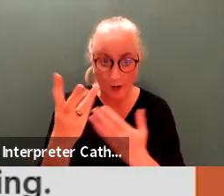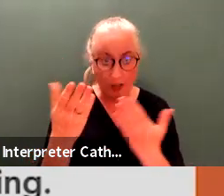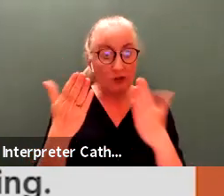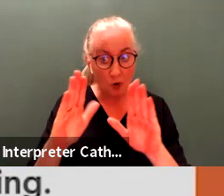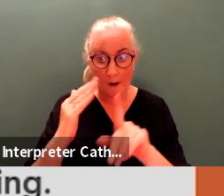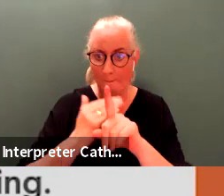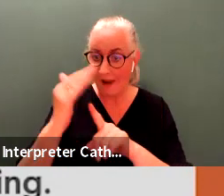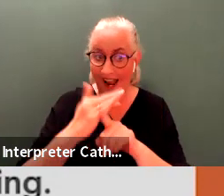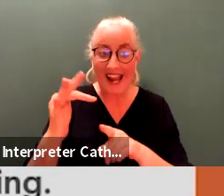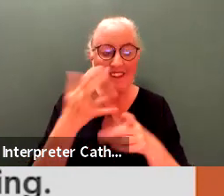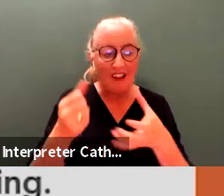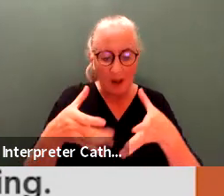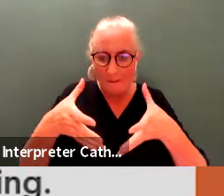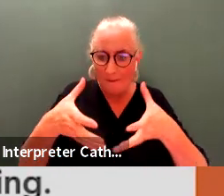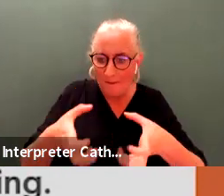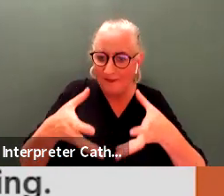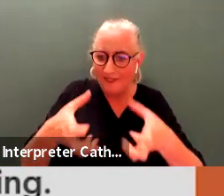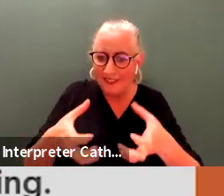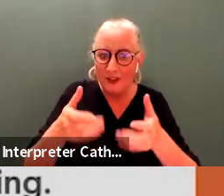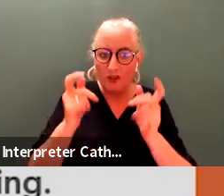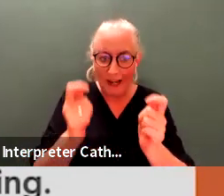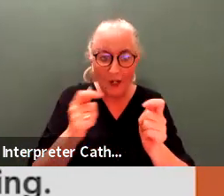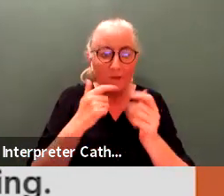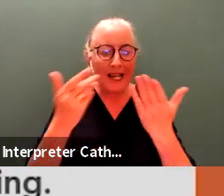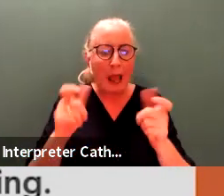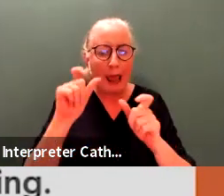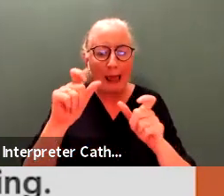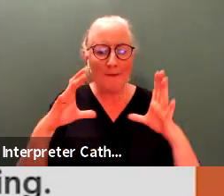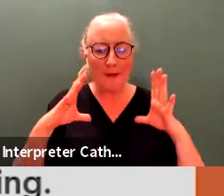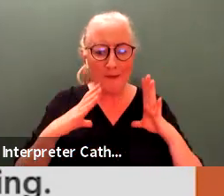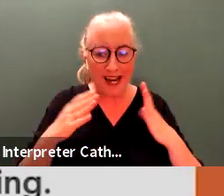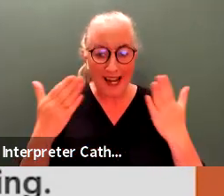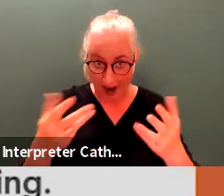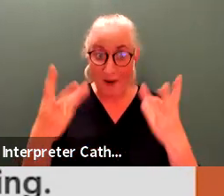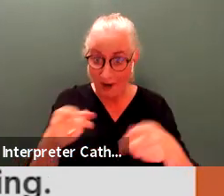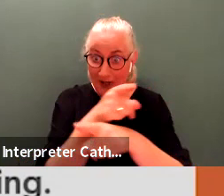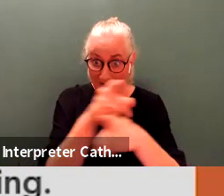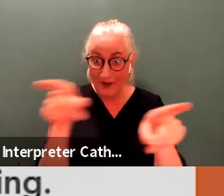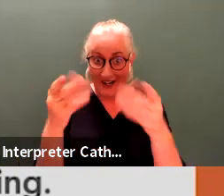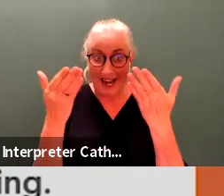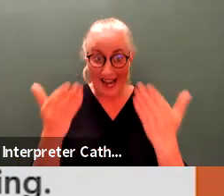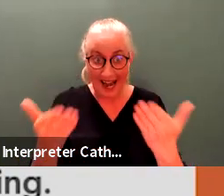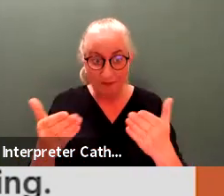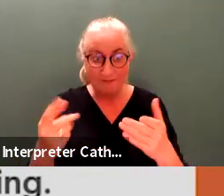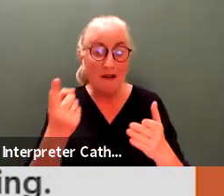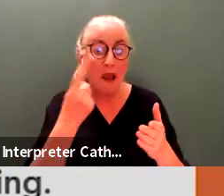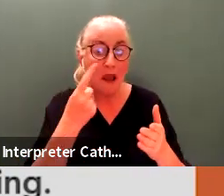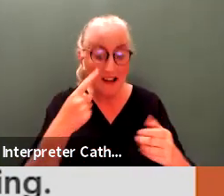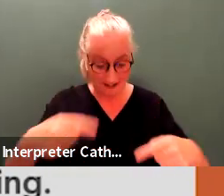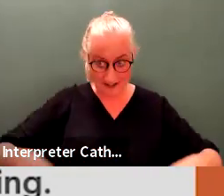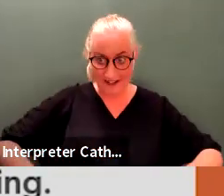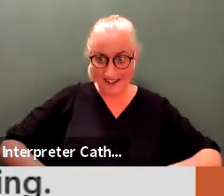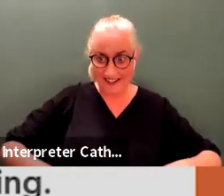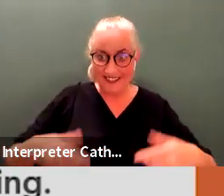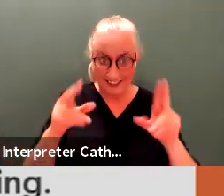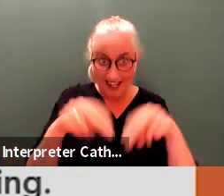pelvic floor muscle training. So now I just want to take a little break and get you all engaged in activating your pelvic floor muscles.